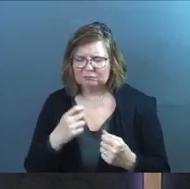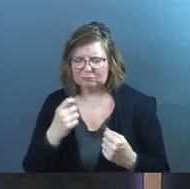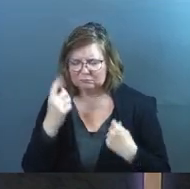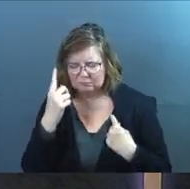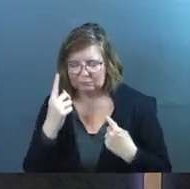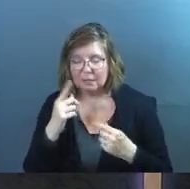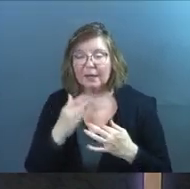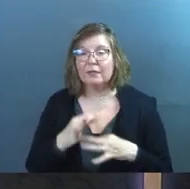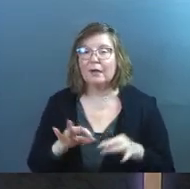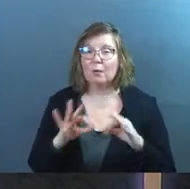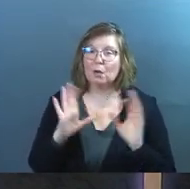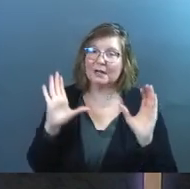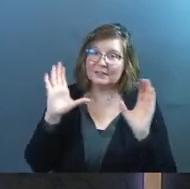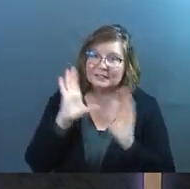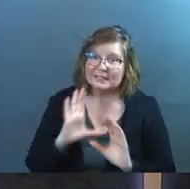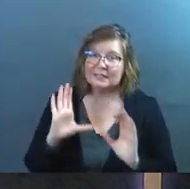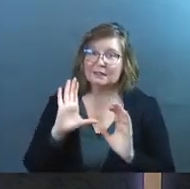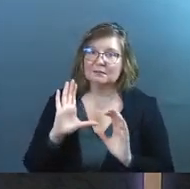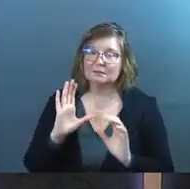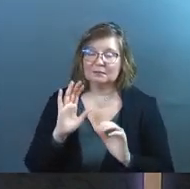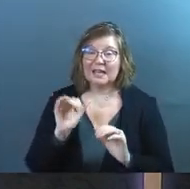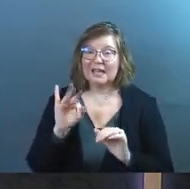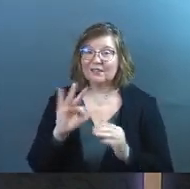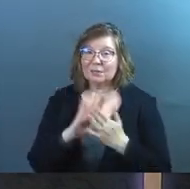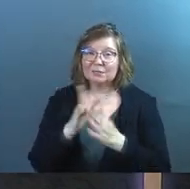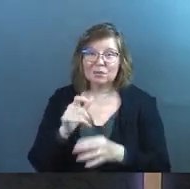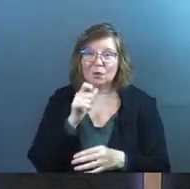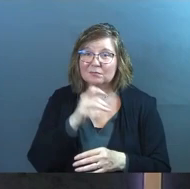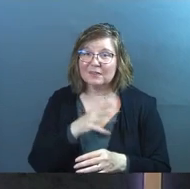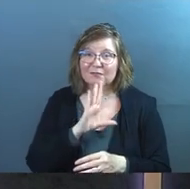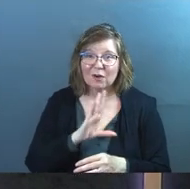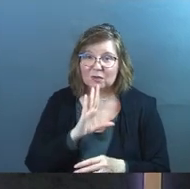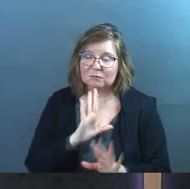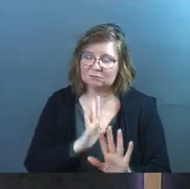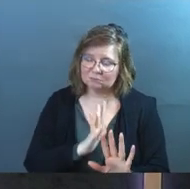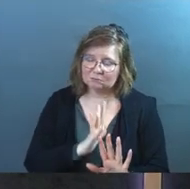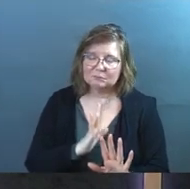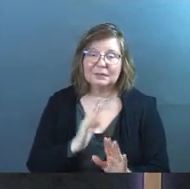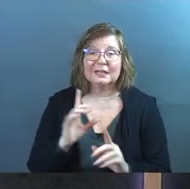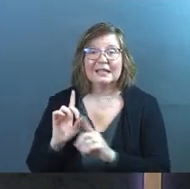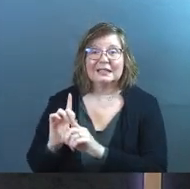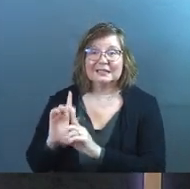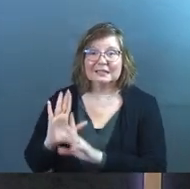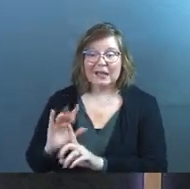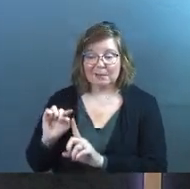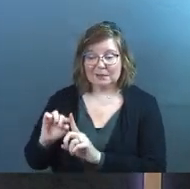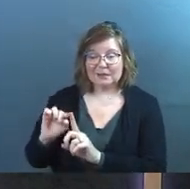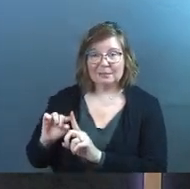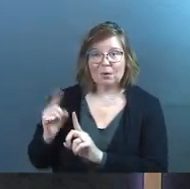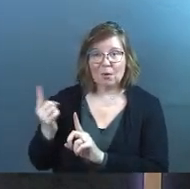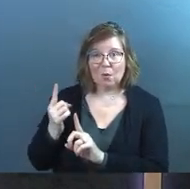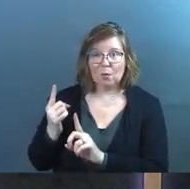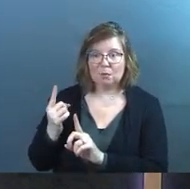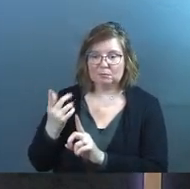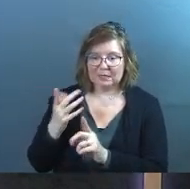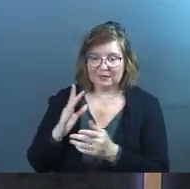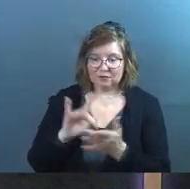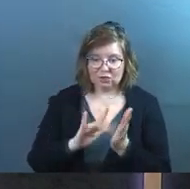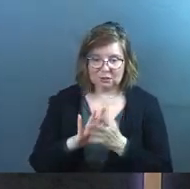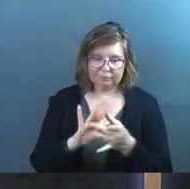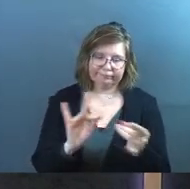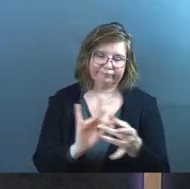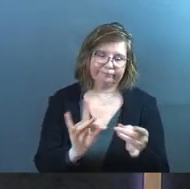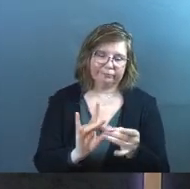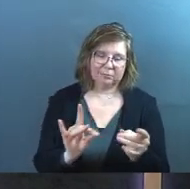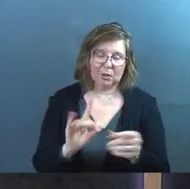again, the importance of seeking. And if that's you, don't get frustrated, don't feel alone. Even the disciples, constantly, after Jesus would give a parable, they'd be